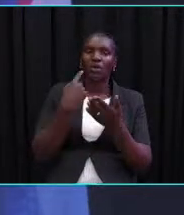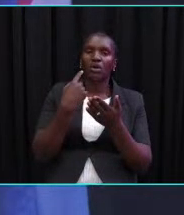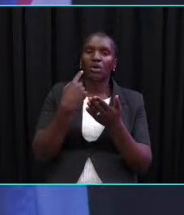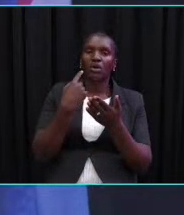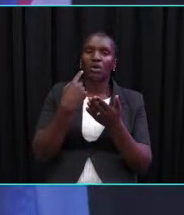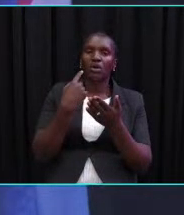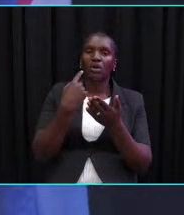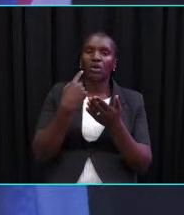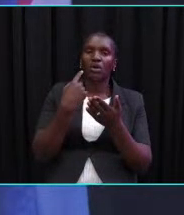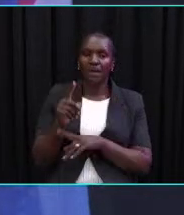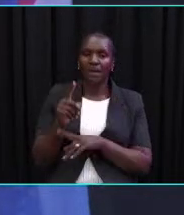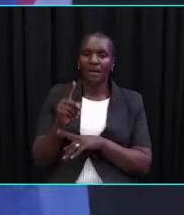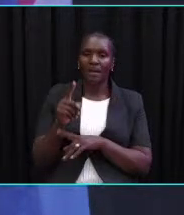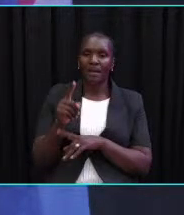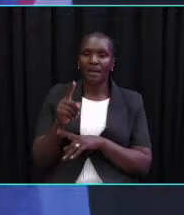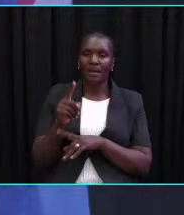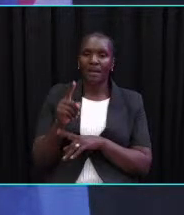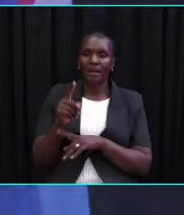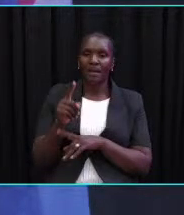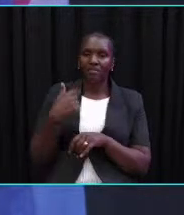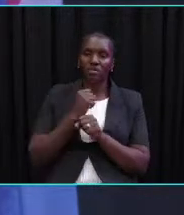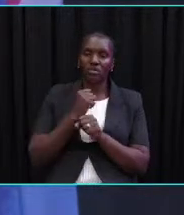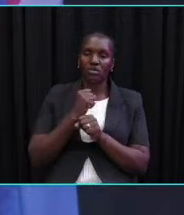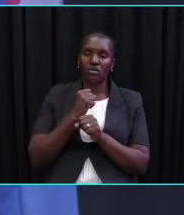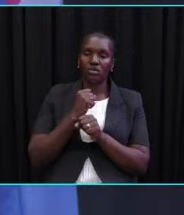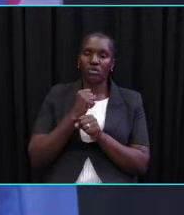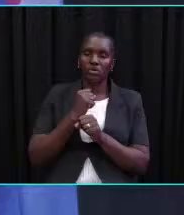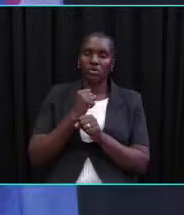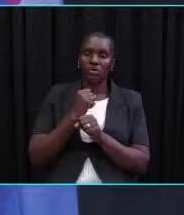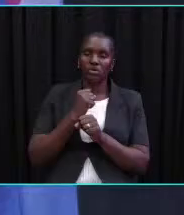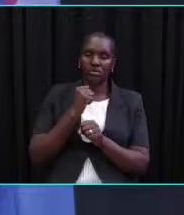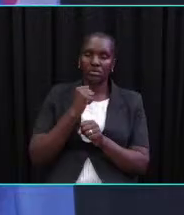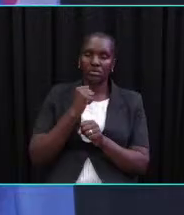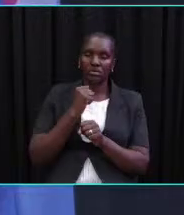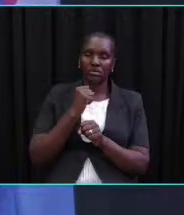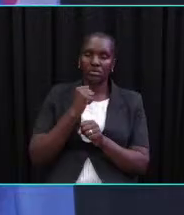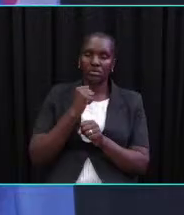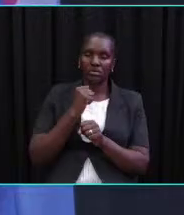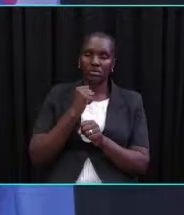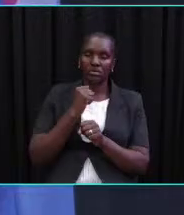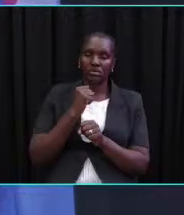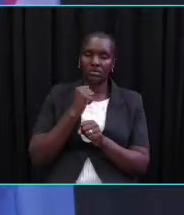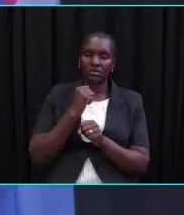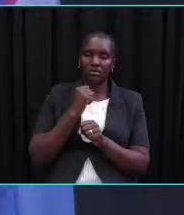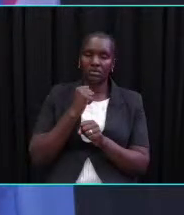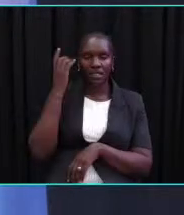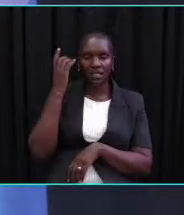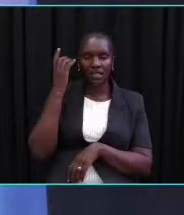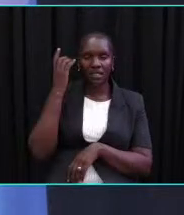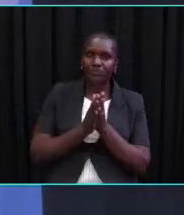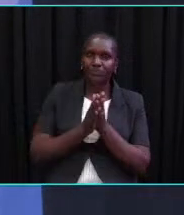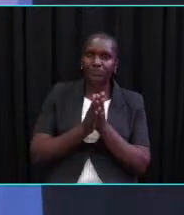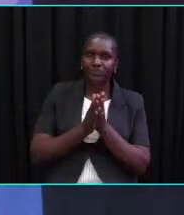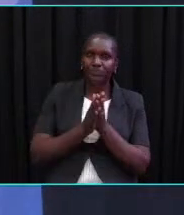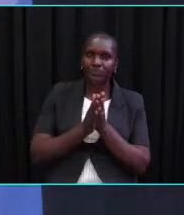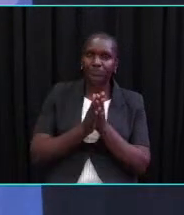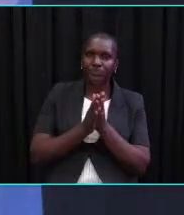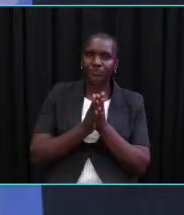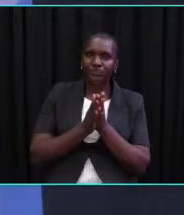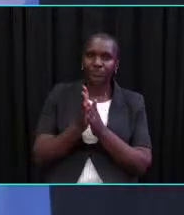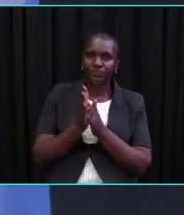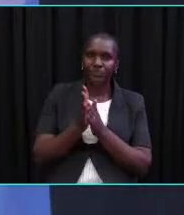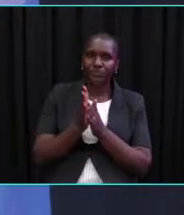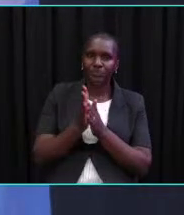we've been the officials. So I'm told, good news, the curriculum has been approved. But guess